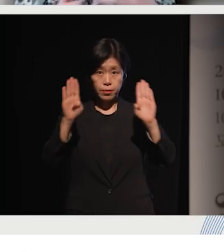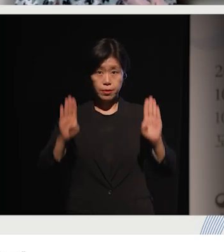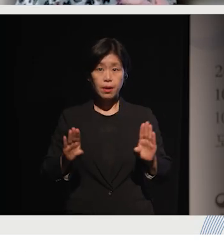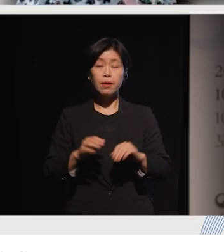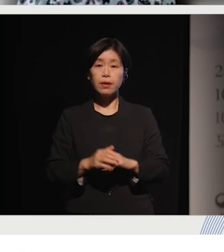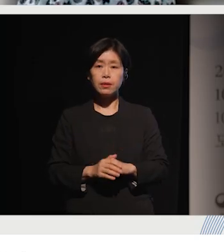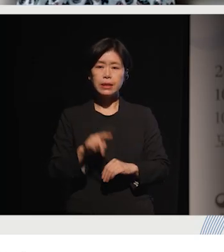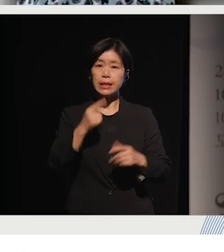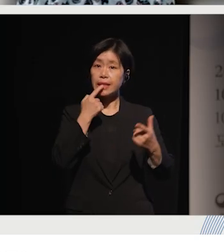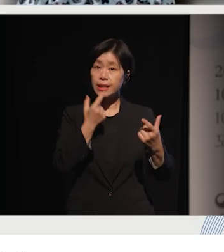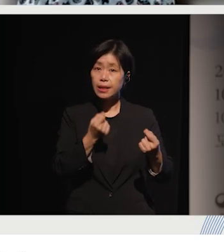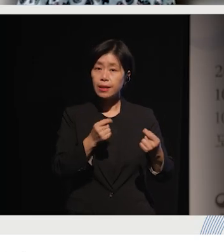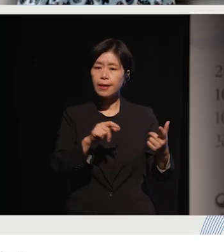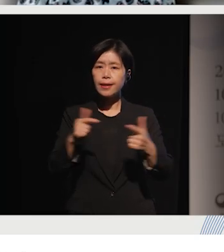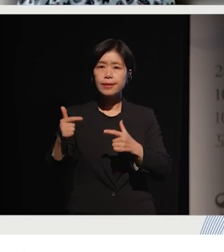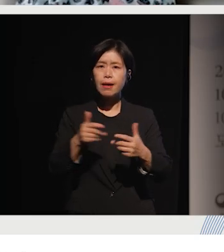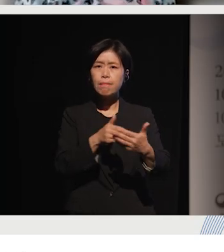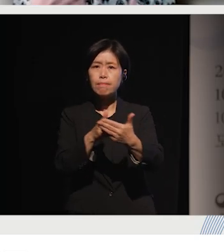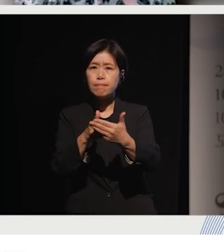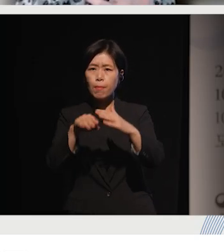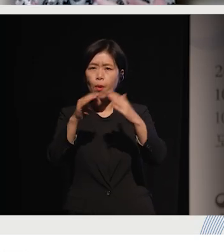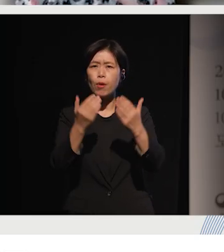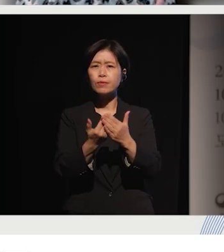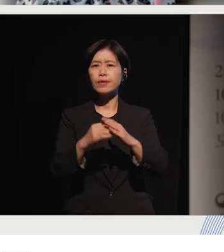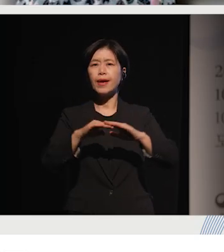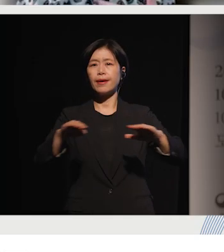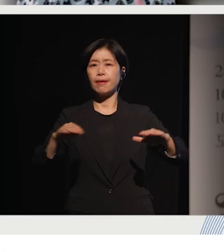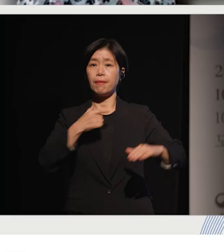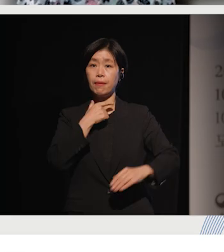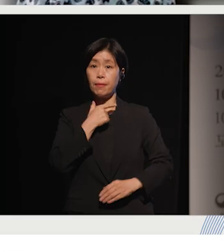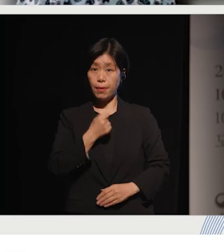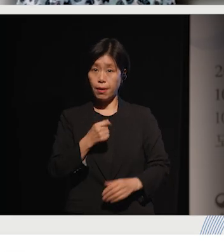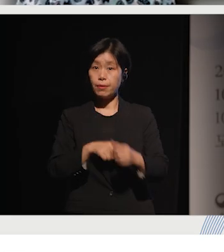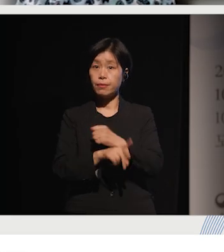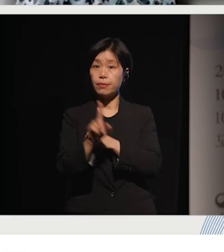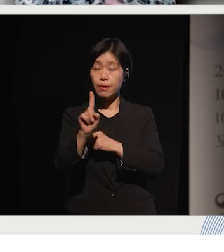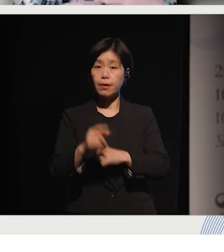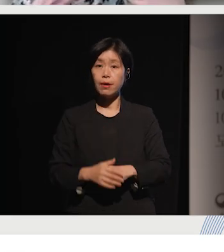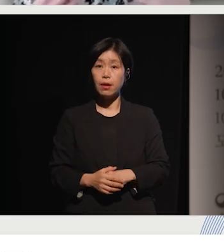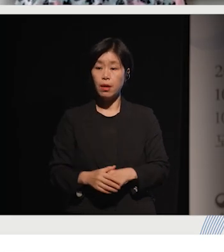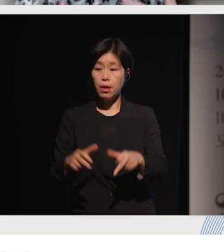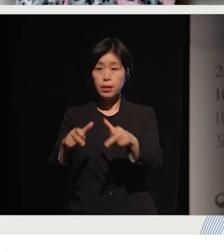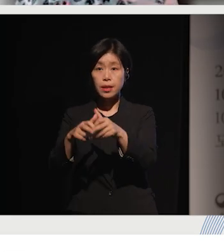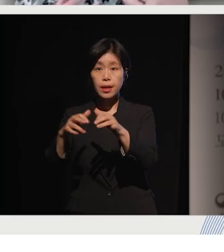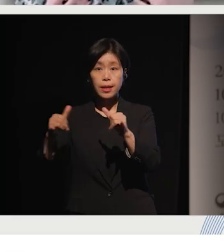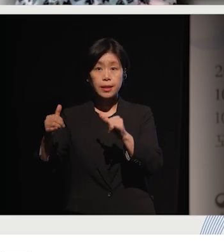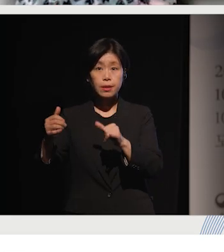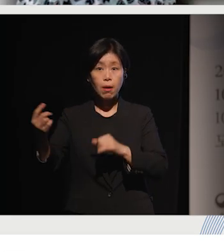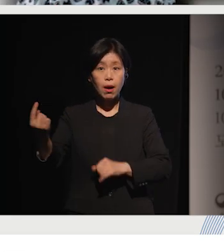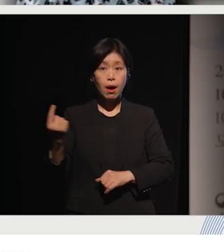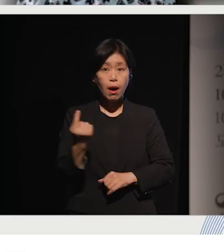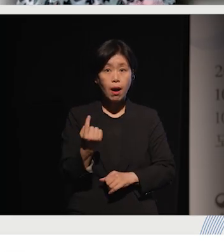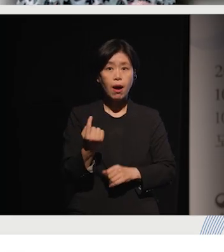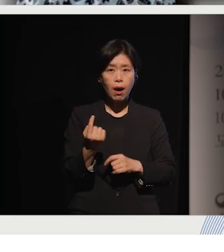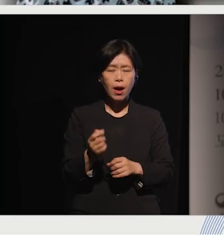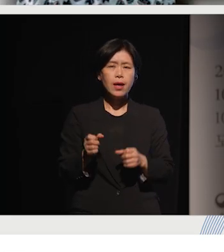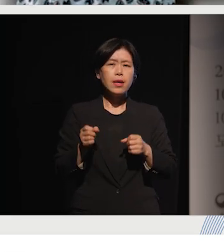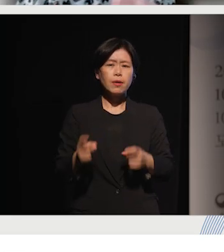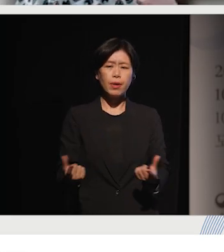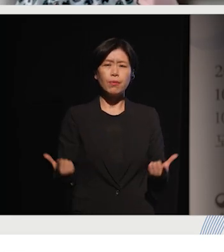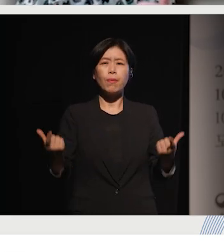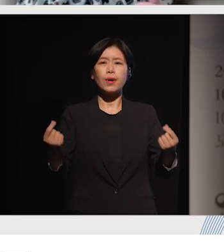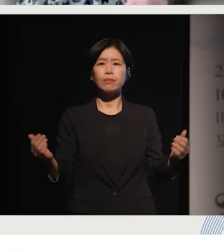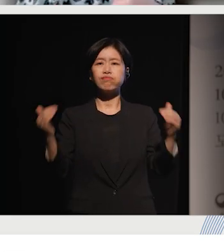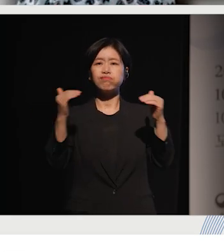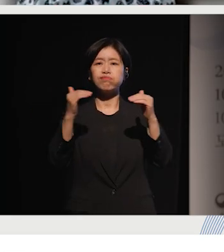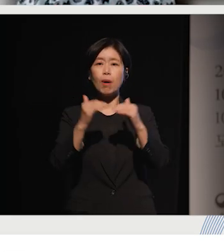barriers at the Smithsonian Institution, because we want people with disabilities to have the individual ability to